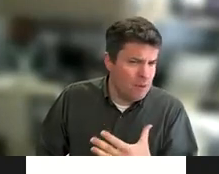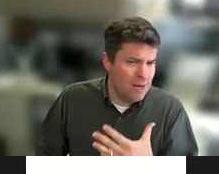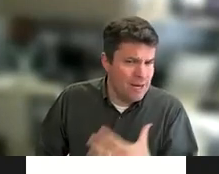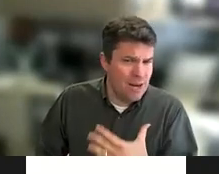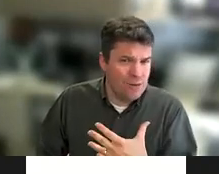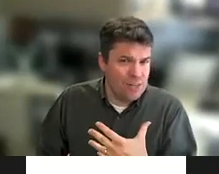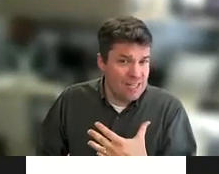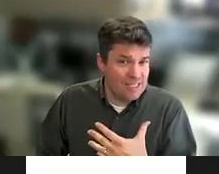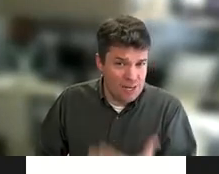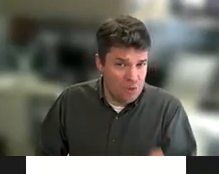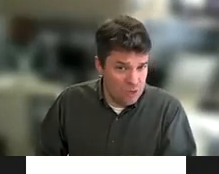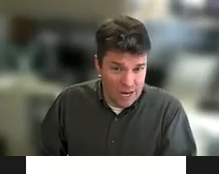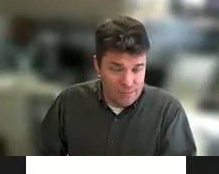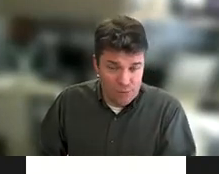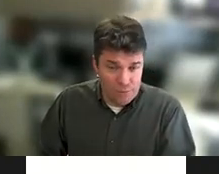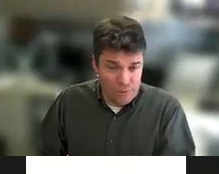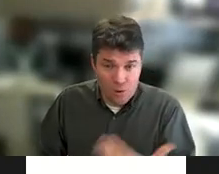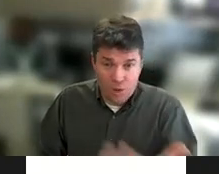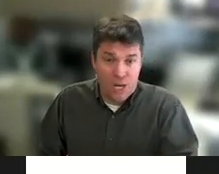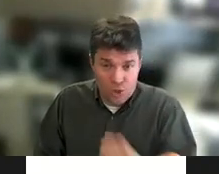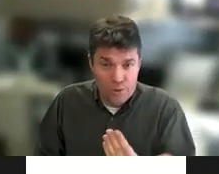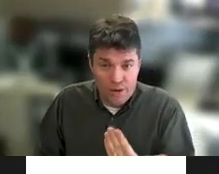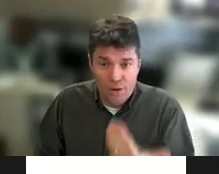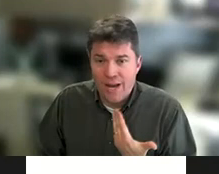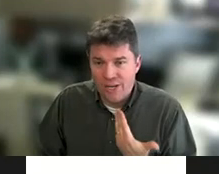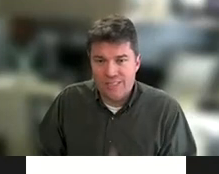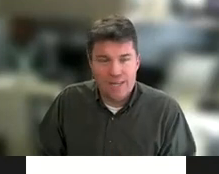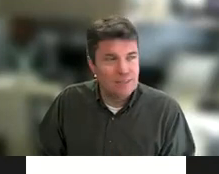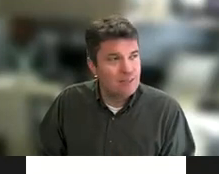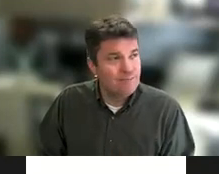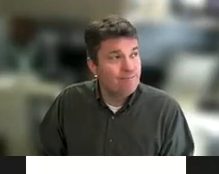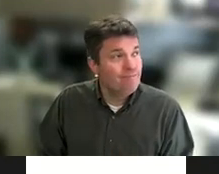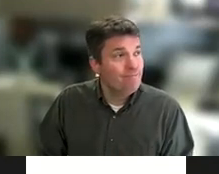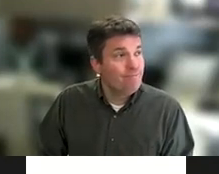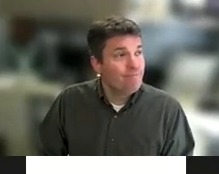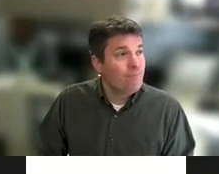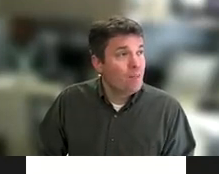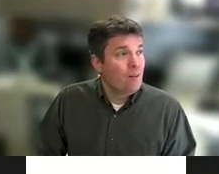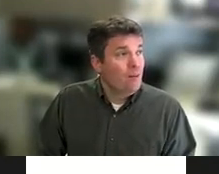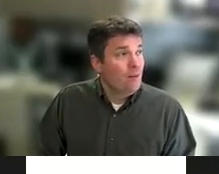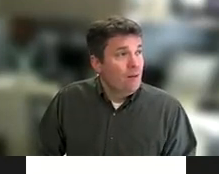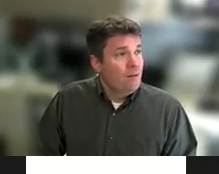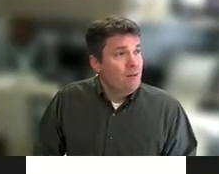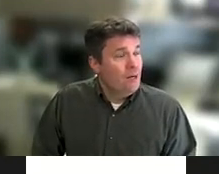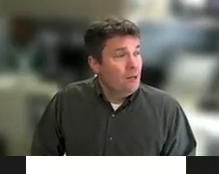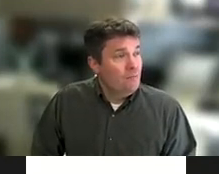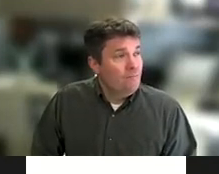like you probably didn't catch everything I said. You would just like me to repeat, or can you repeat what I just said?" So,